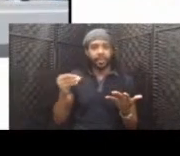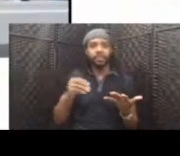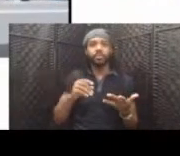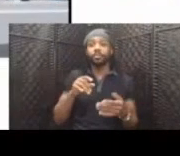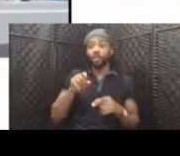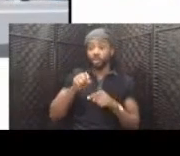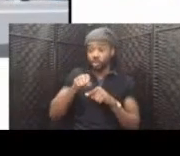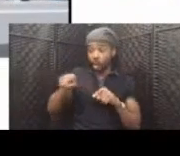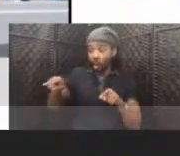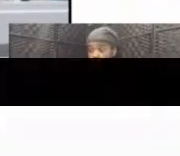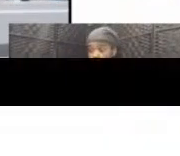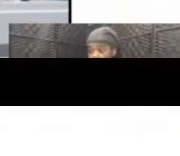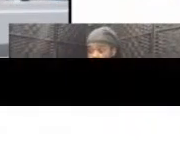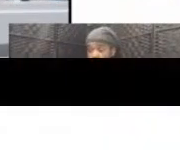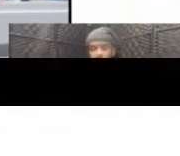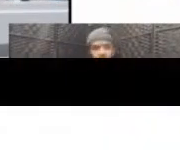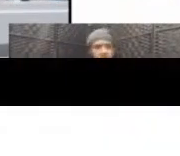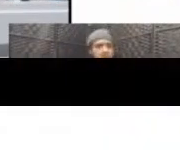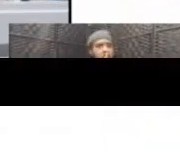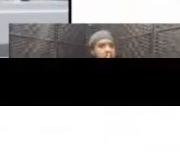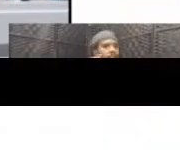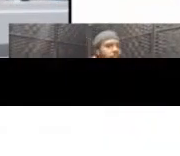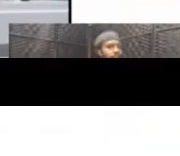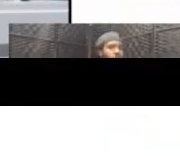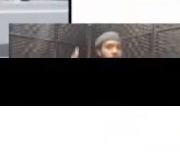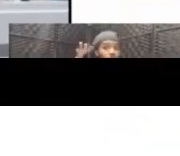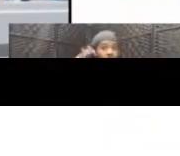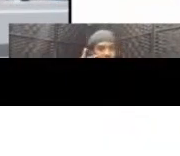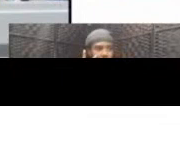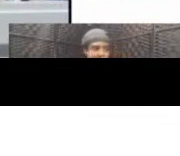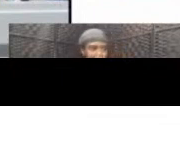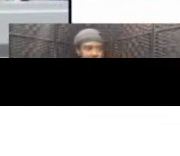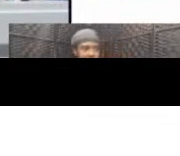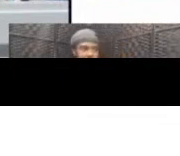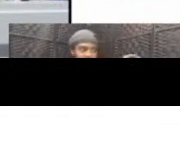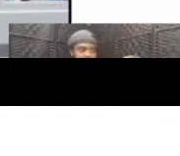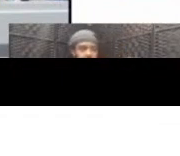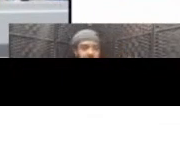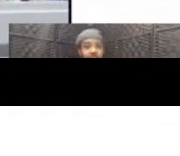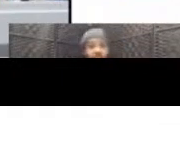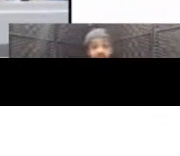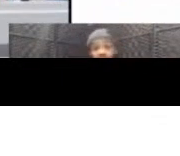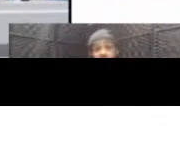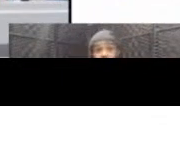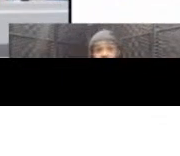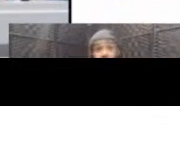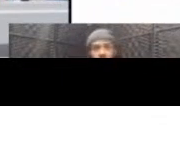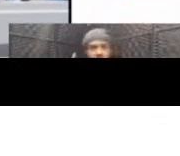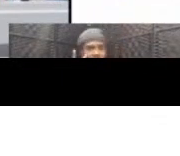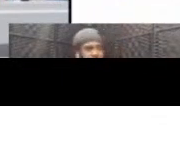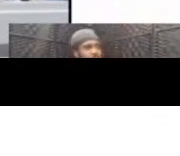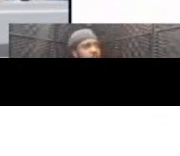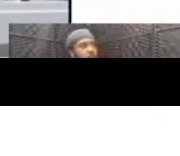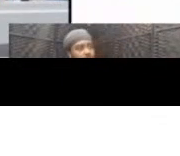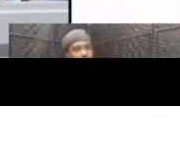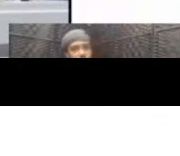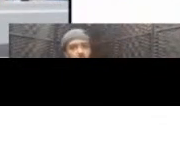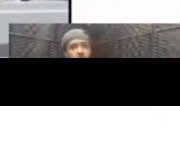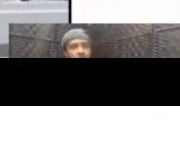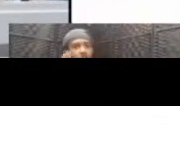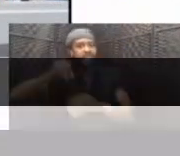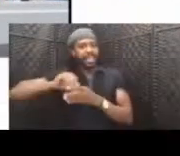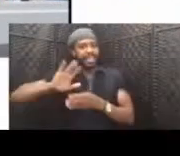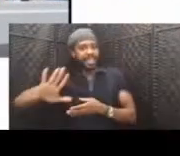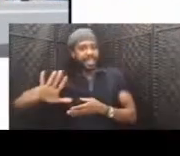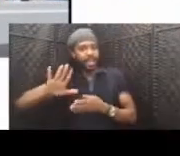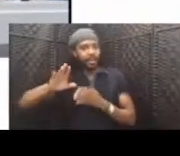taught why that's the case. No. And they're literally Anyone who seeing uses white the people term as more in the anti-white curriculum. again will be banned from this channel, and I'm not And then